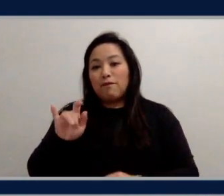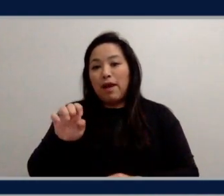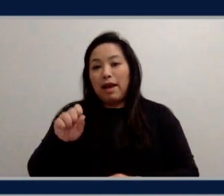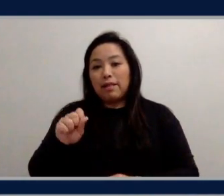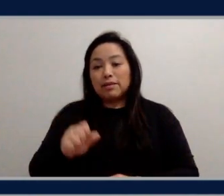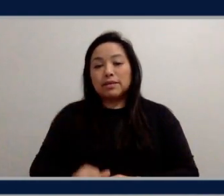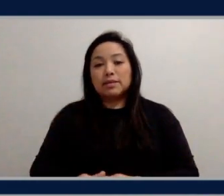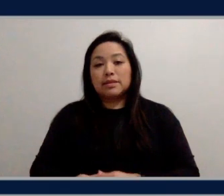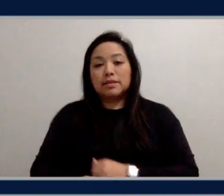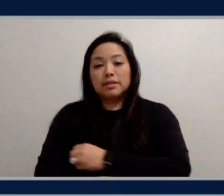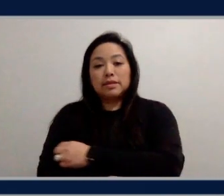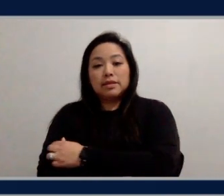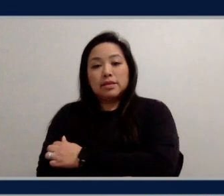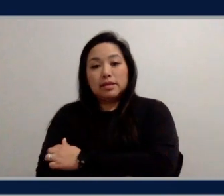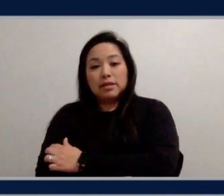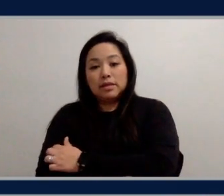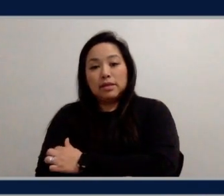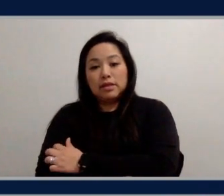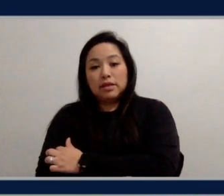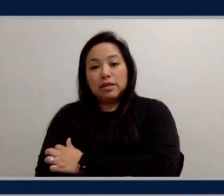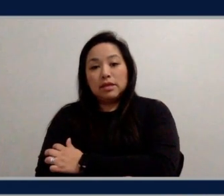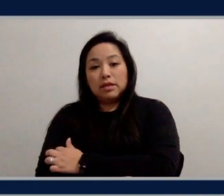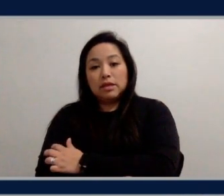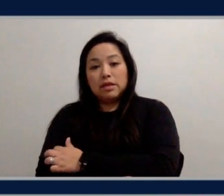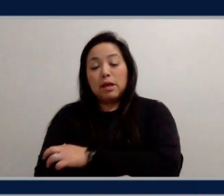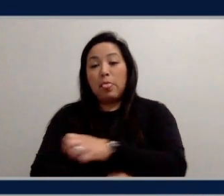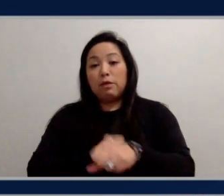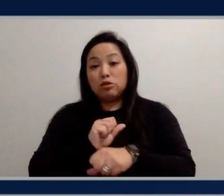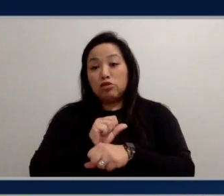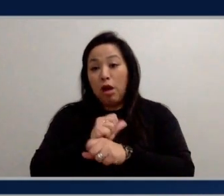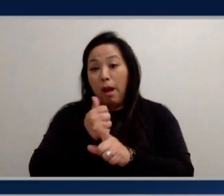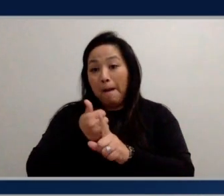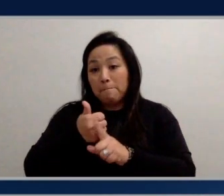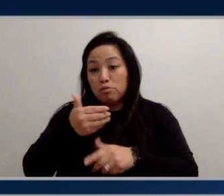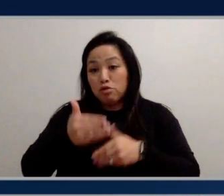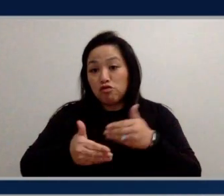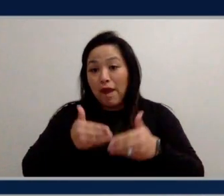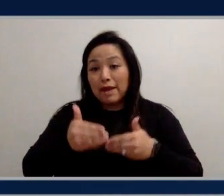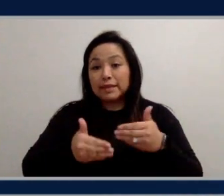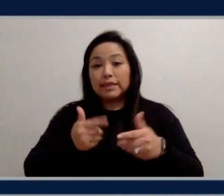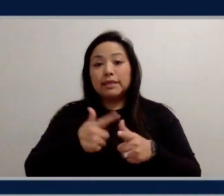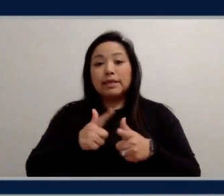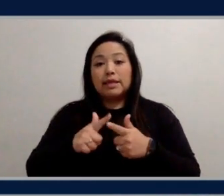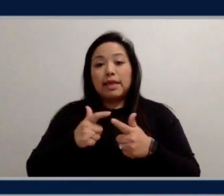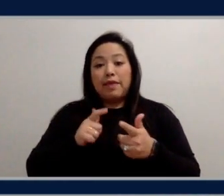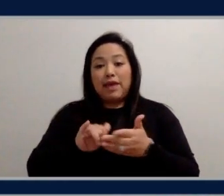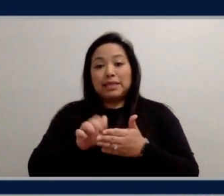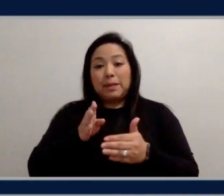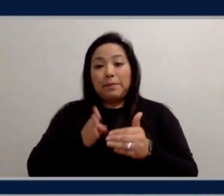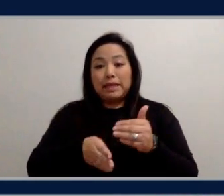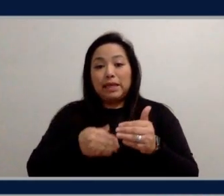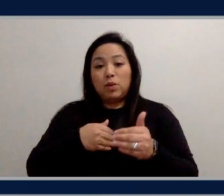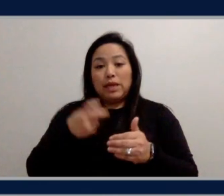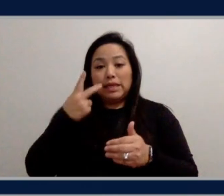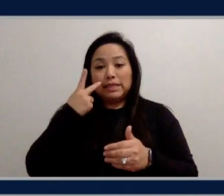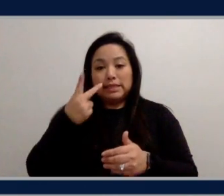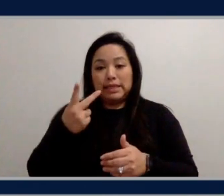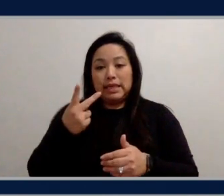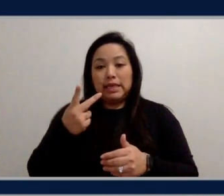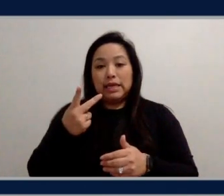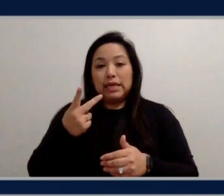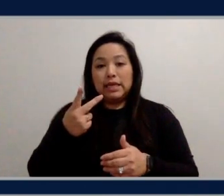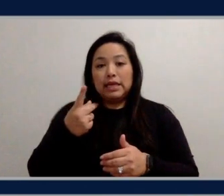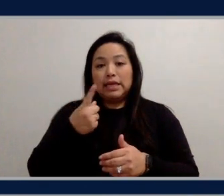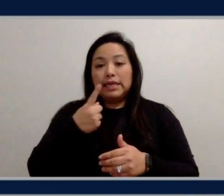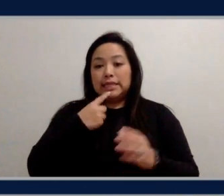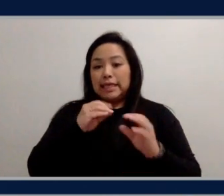Okay. And once the job progresses, ideally it got completed. You can see the count is zero. That means there's nothing inside